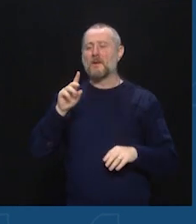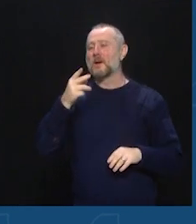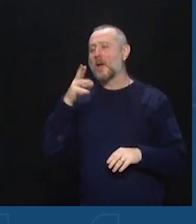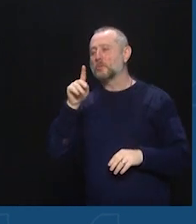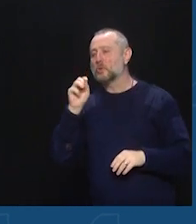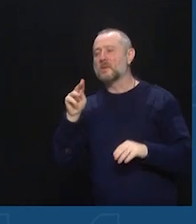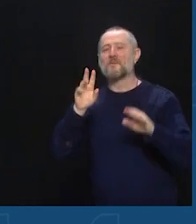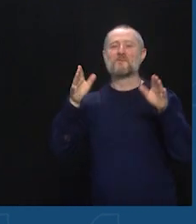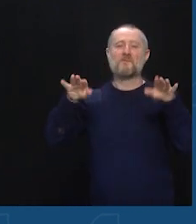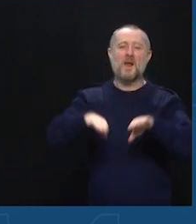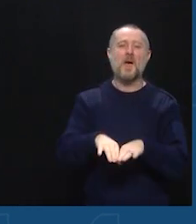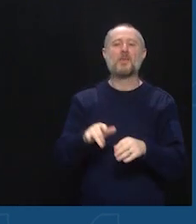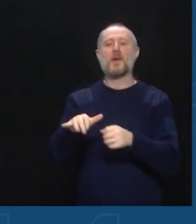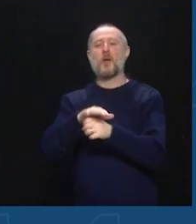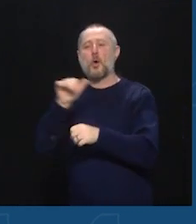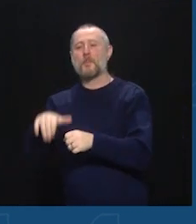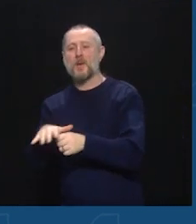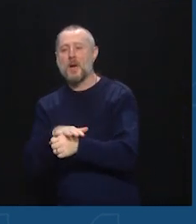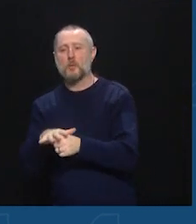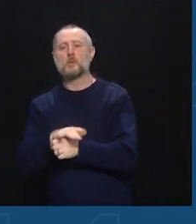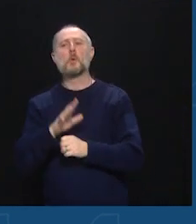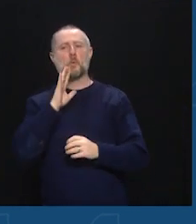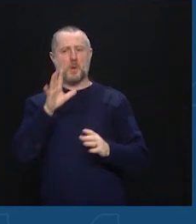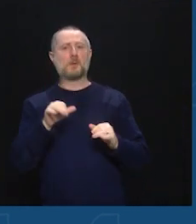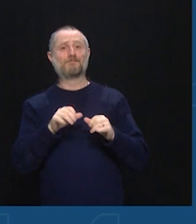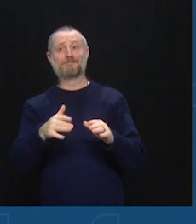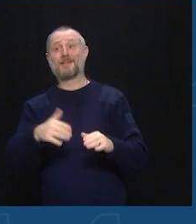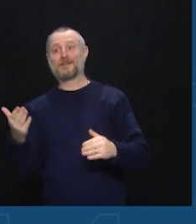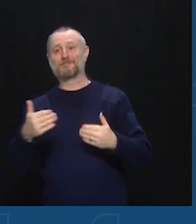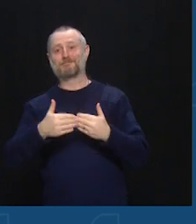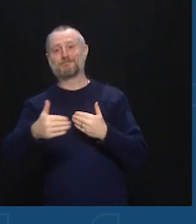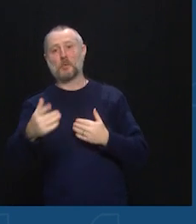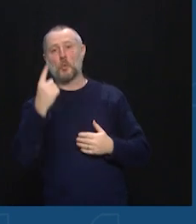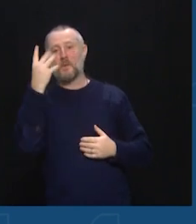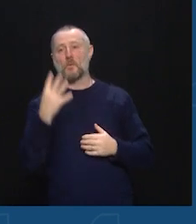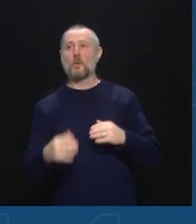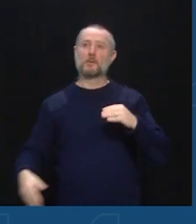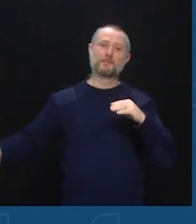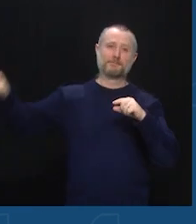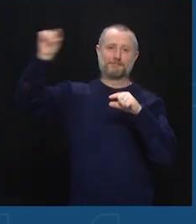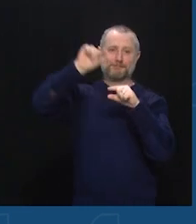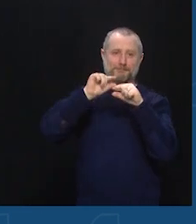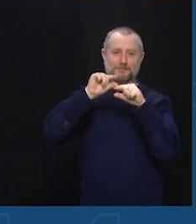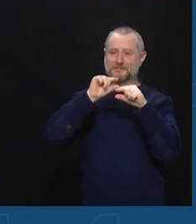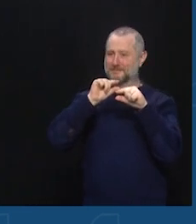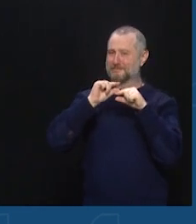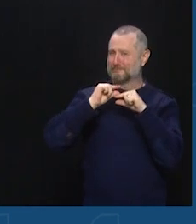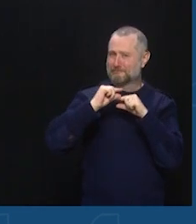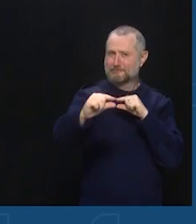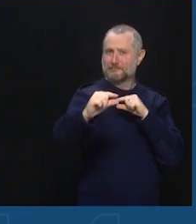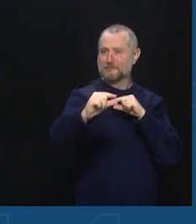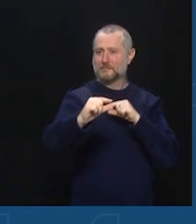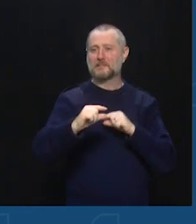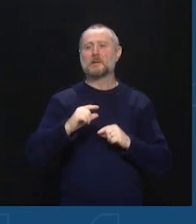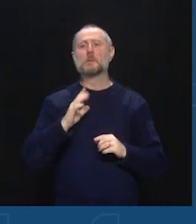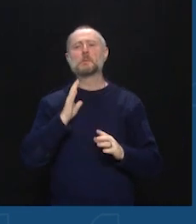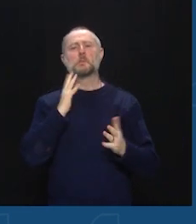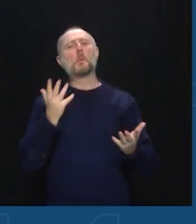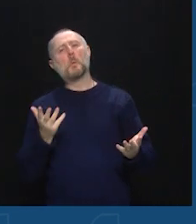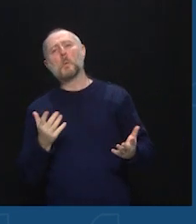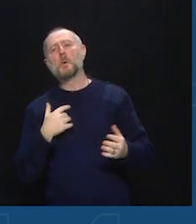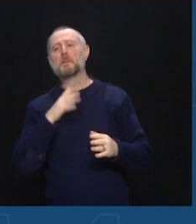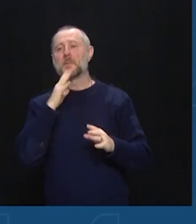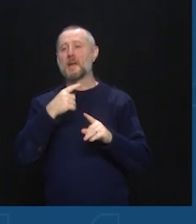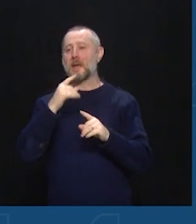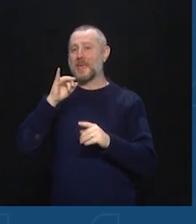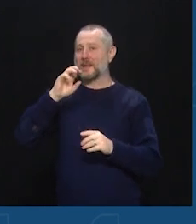expect another quarter of an inch over the course of the day today. So we're going to max out with this storm around half an inch of ice.